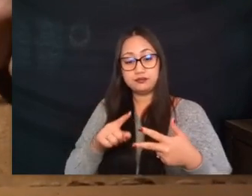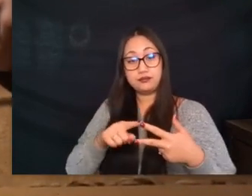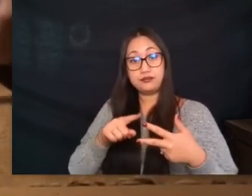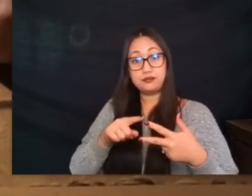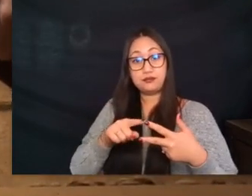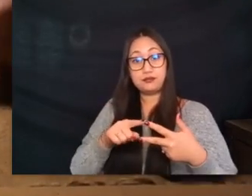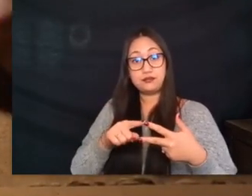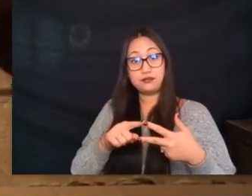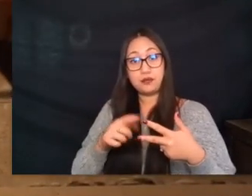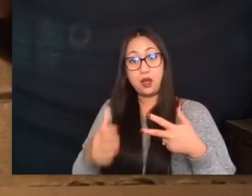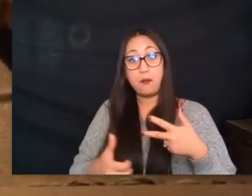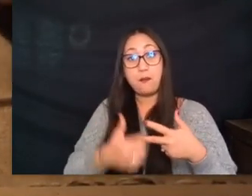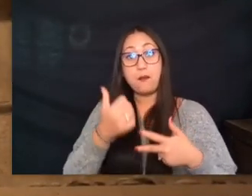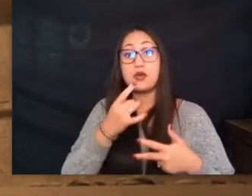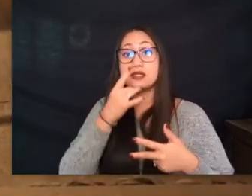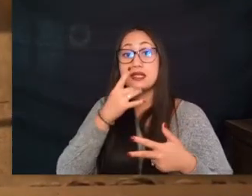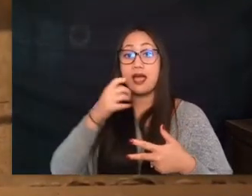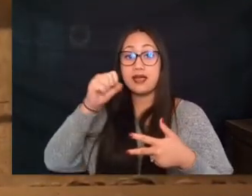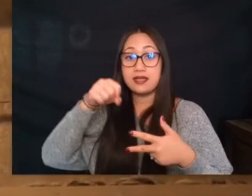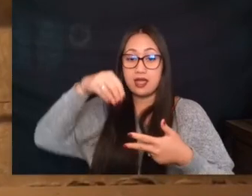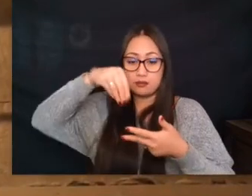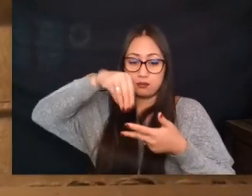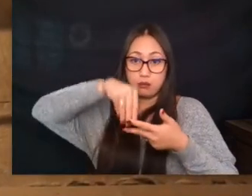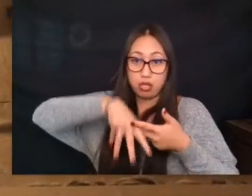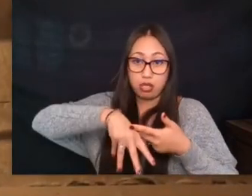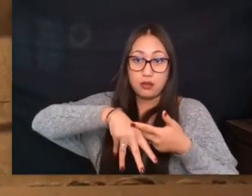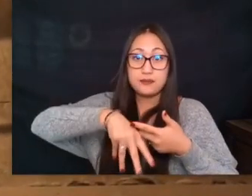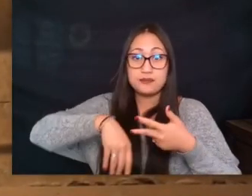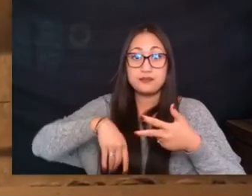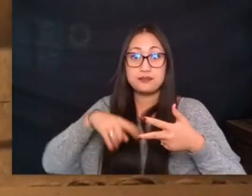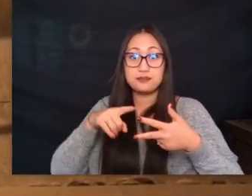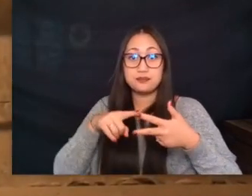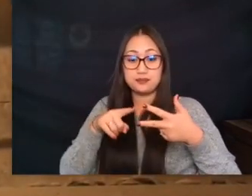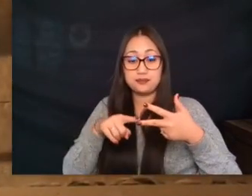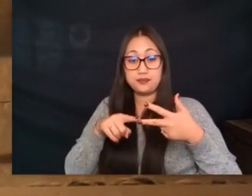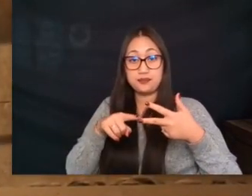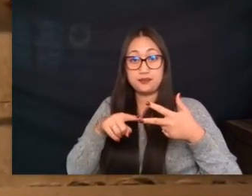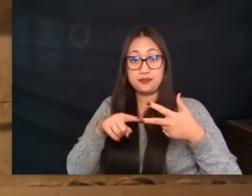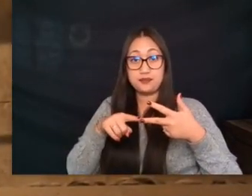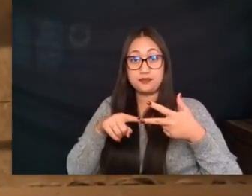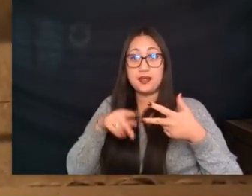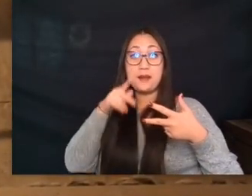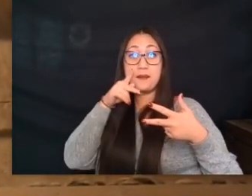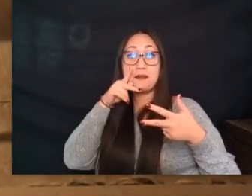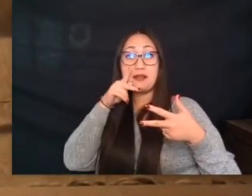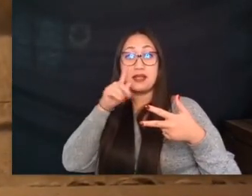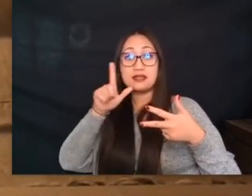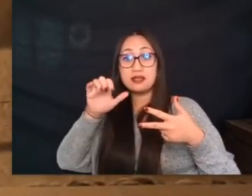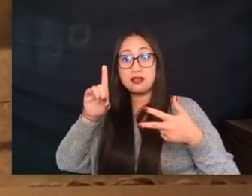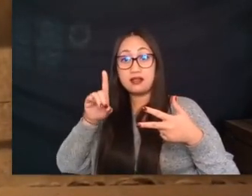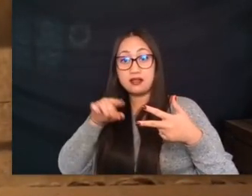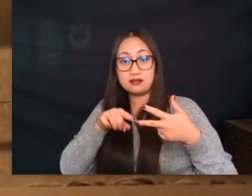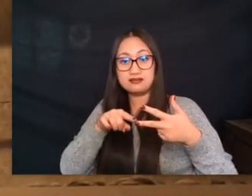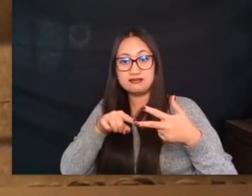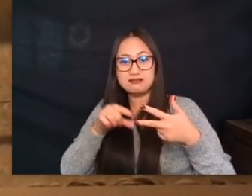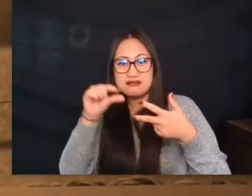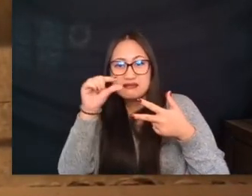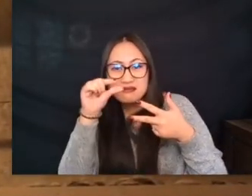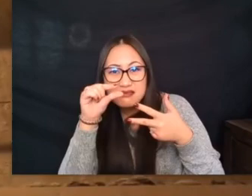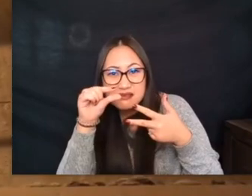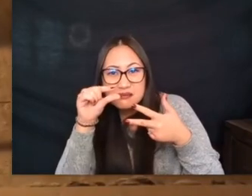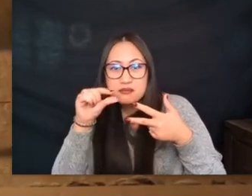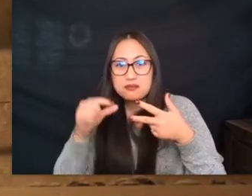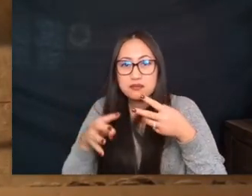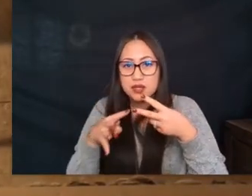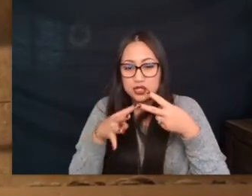lets the most light through and barely makes any shadow. Our translucent plastic lid makes a little bit of a shadow,